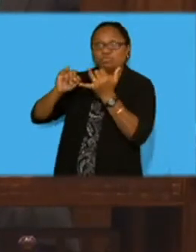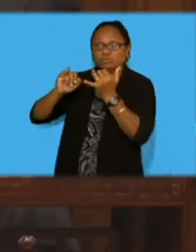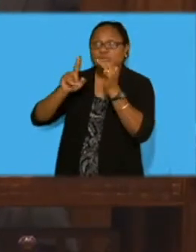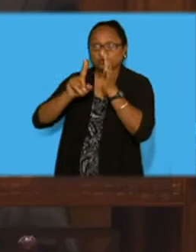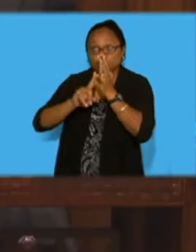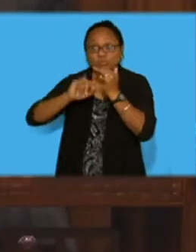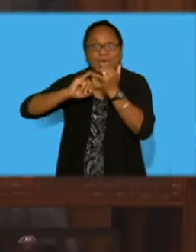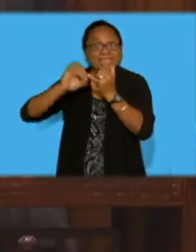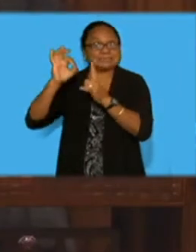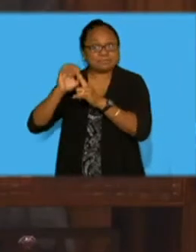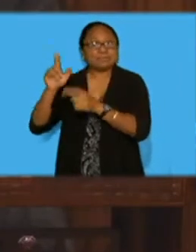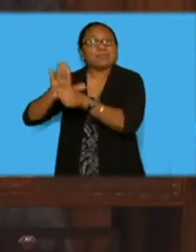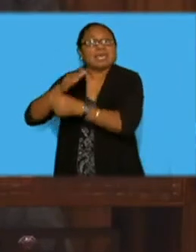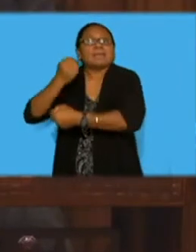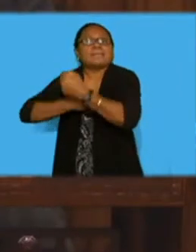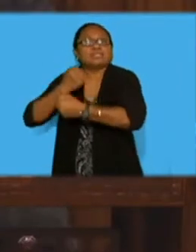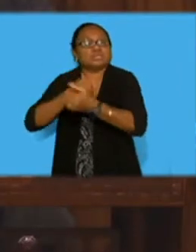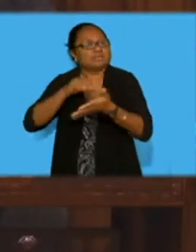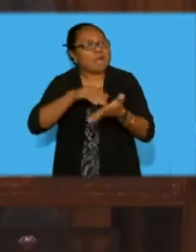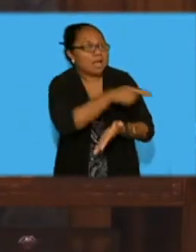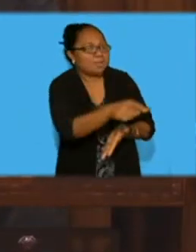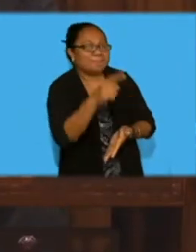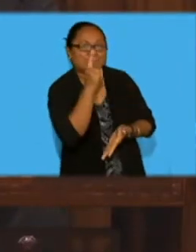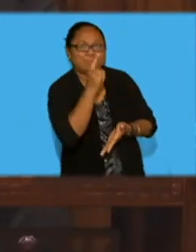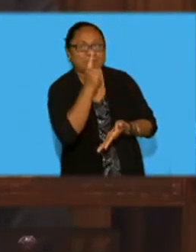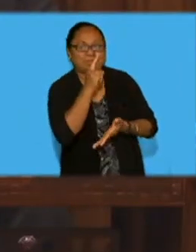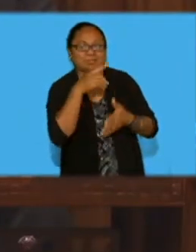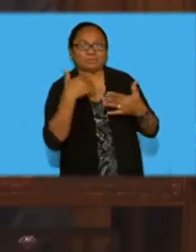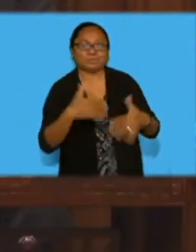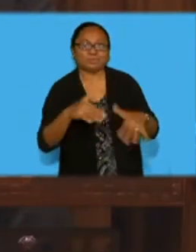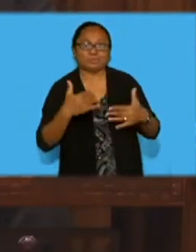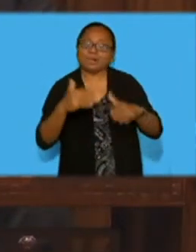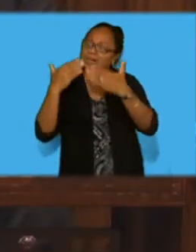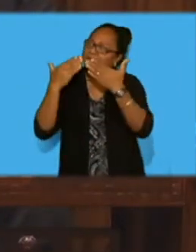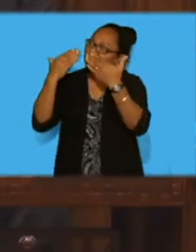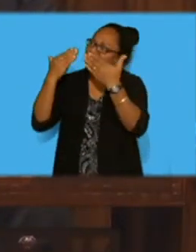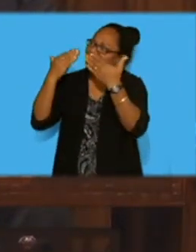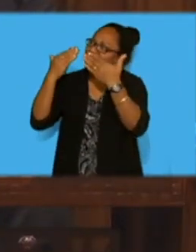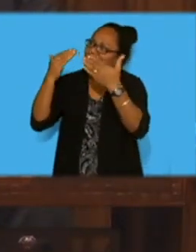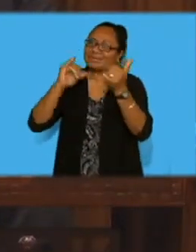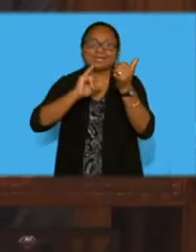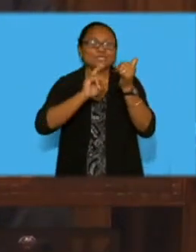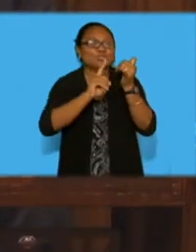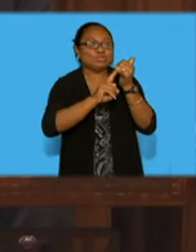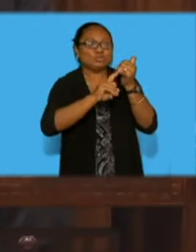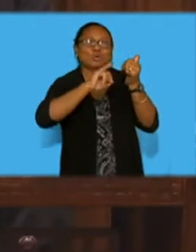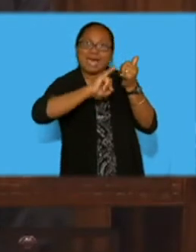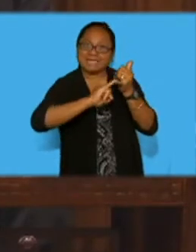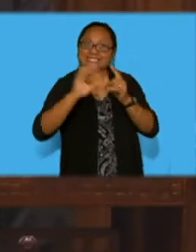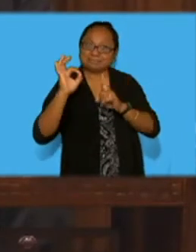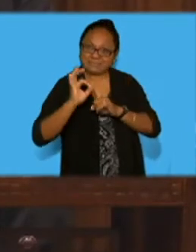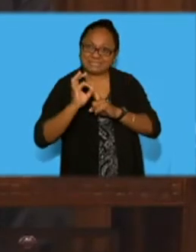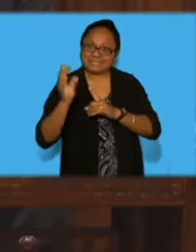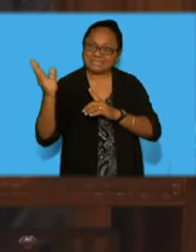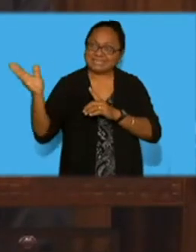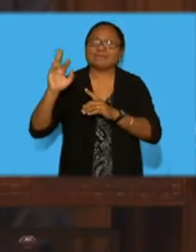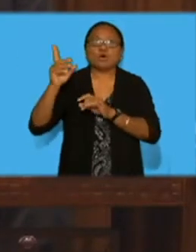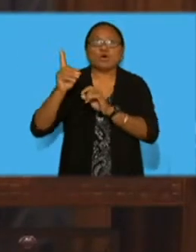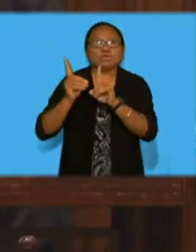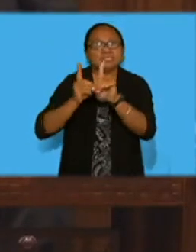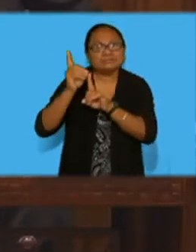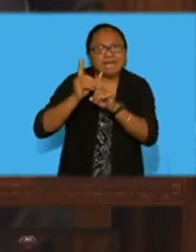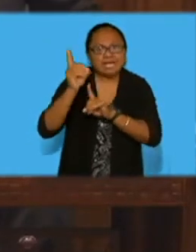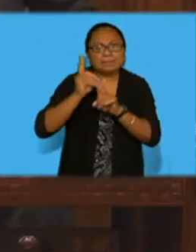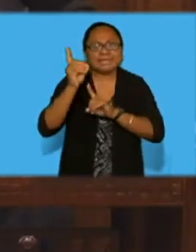improving the ability to read, Madam Speaker. And I want to thank the University of the South Pacific for developing a technology for